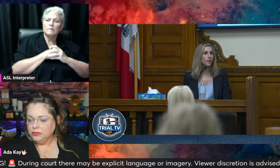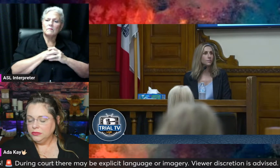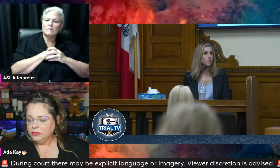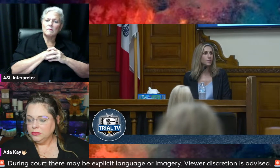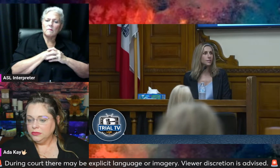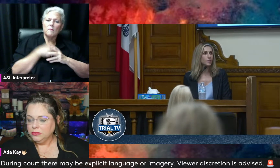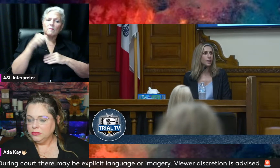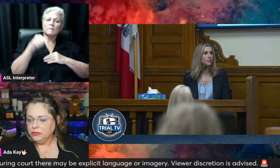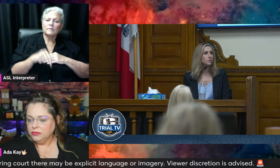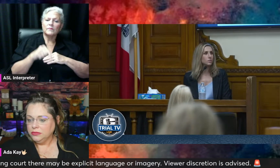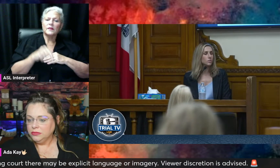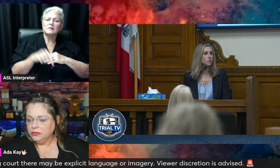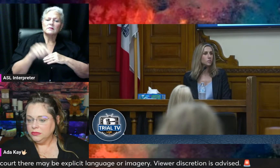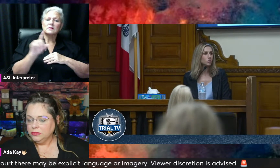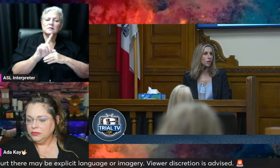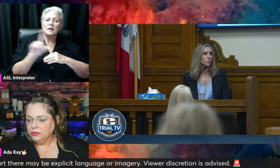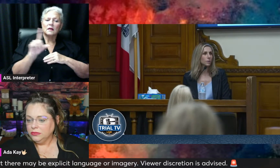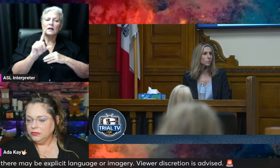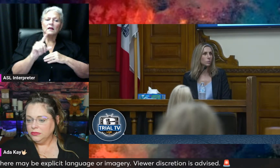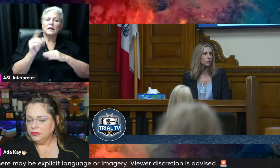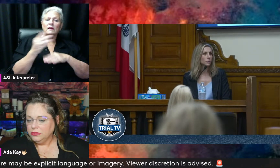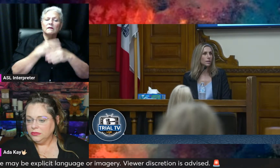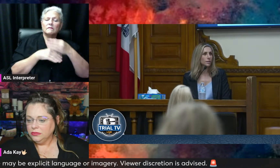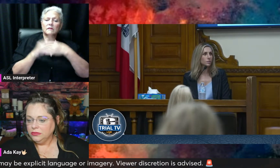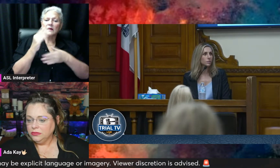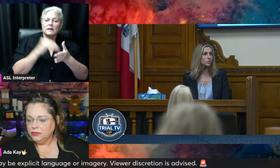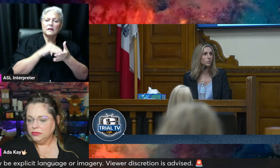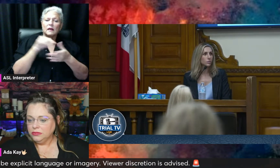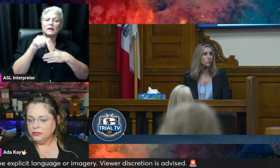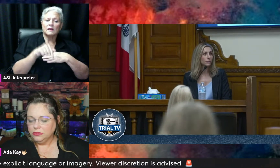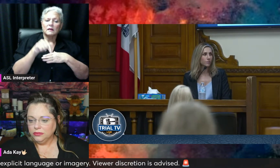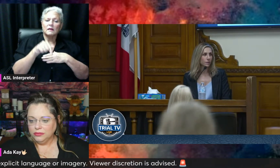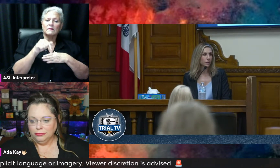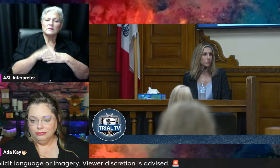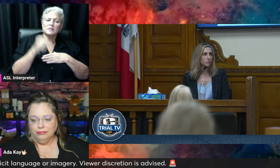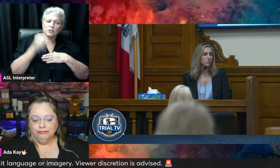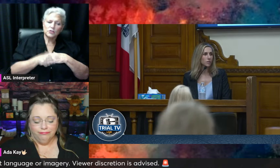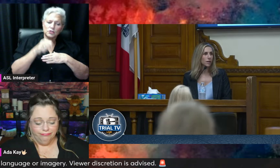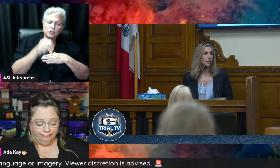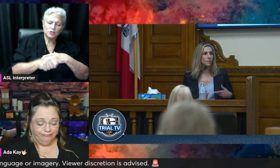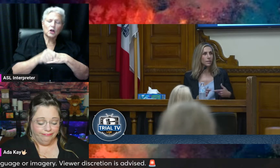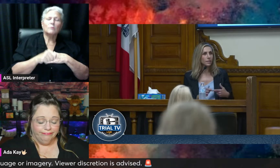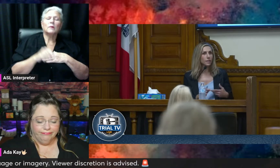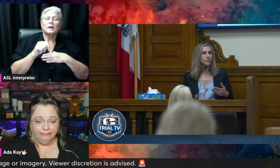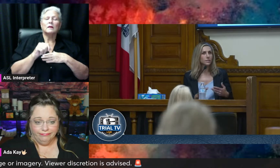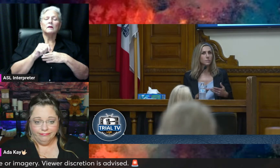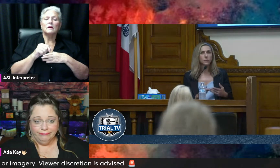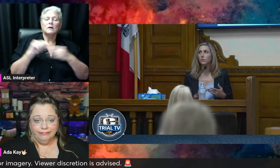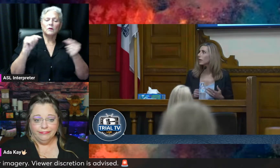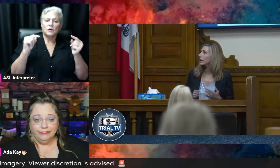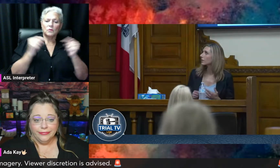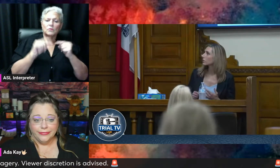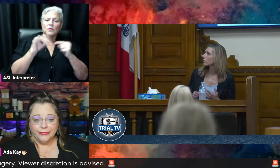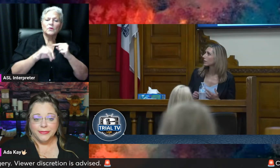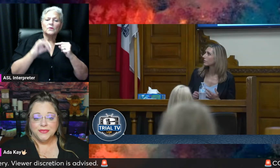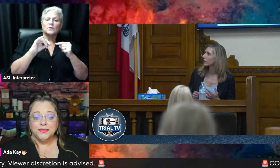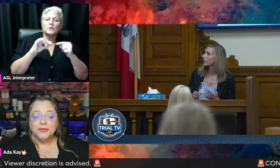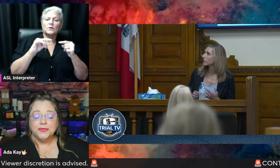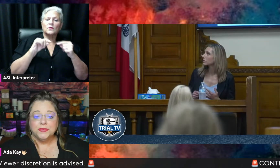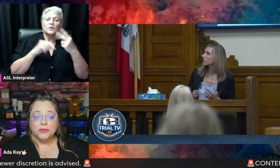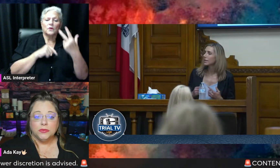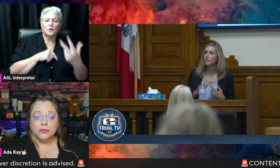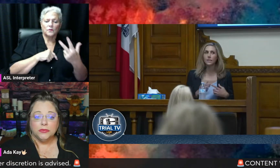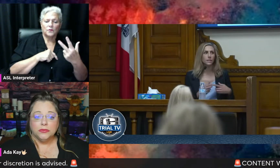This is the left hand again. So this is a chopping wound that injured 3 fingers, the index, the middle, and the